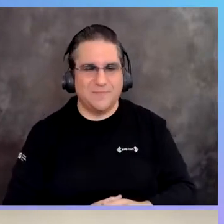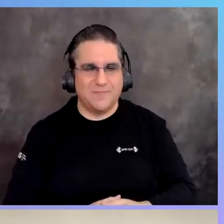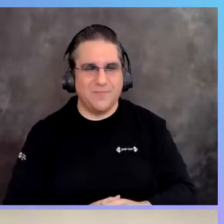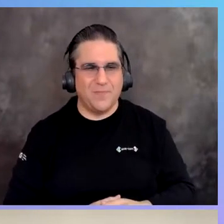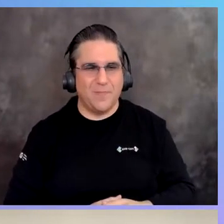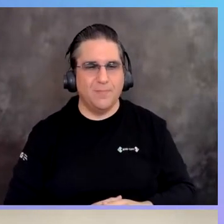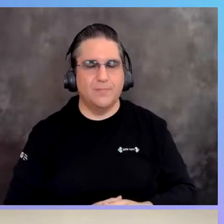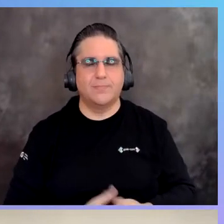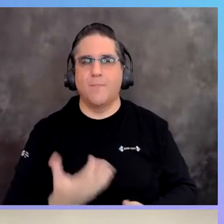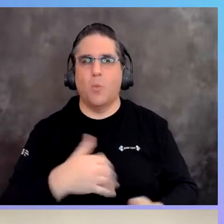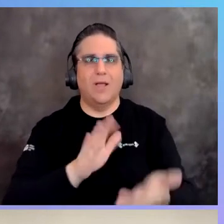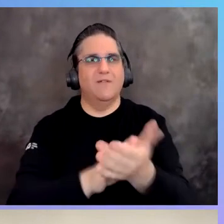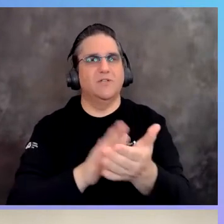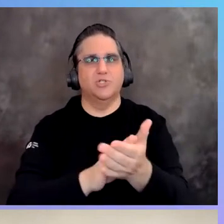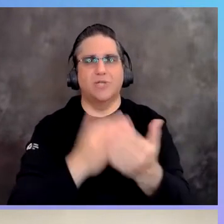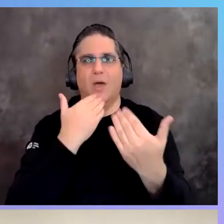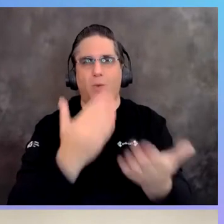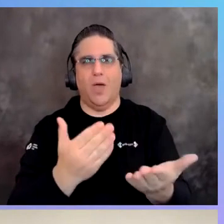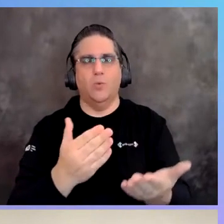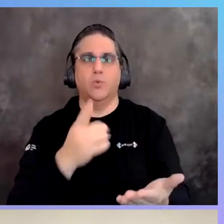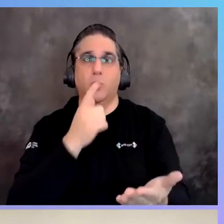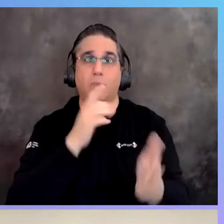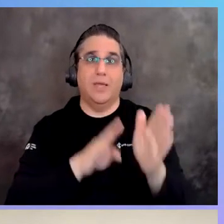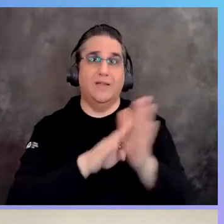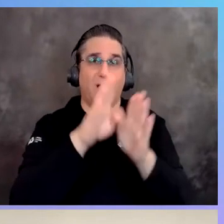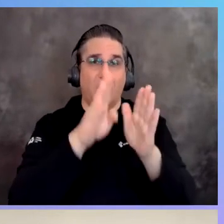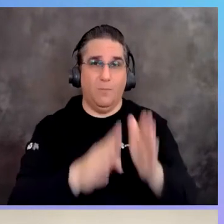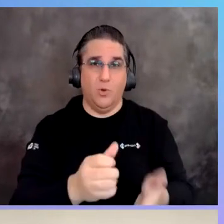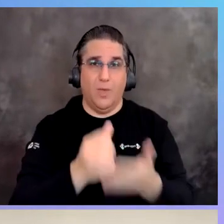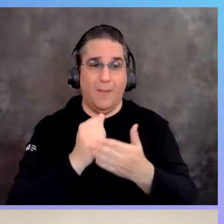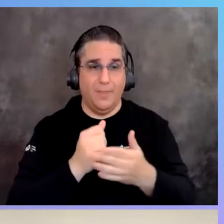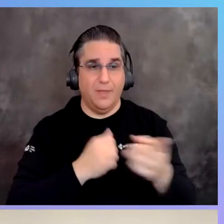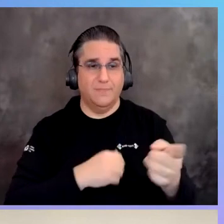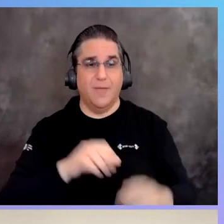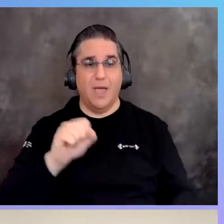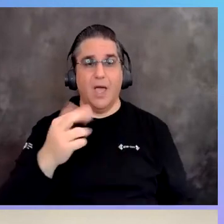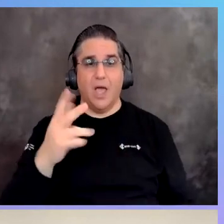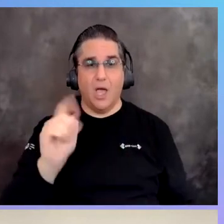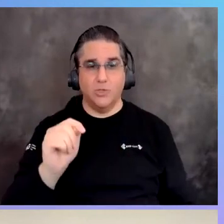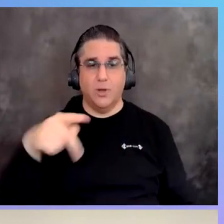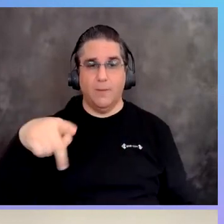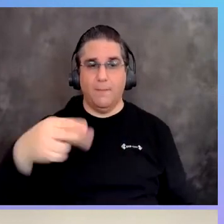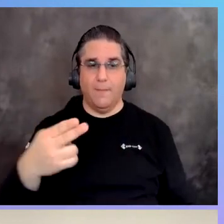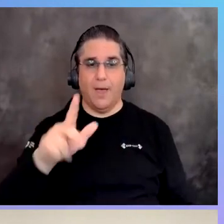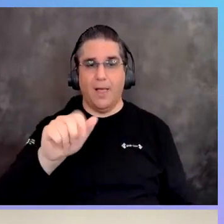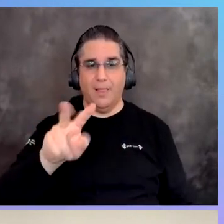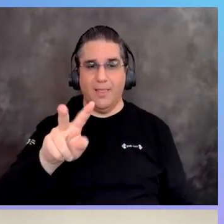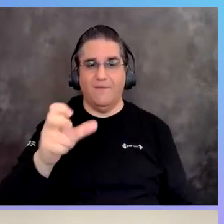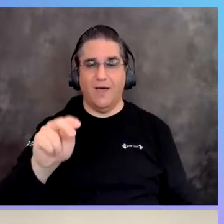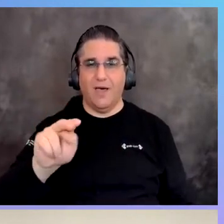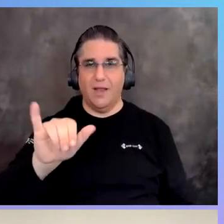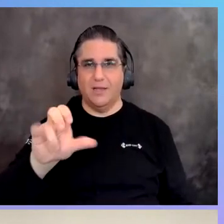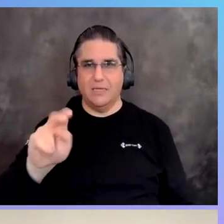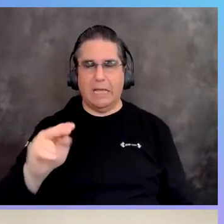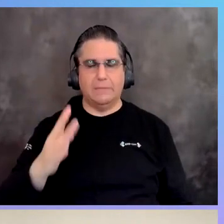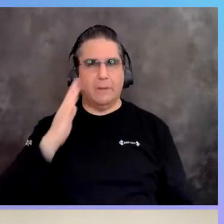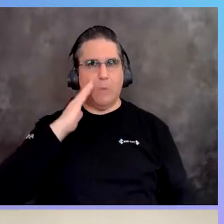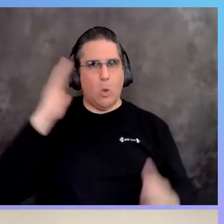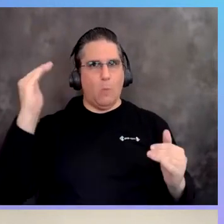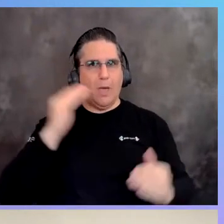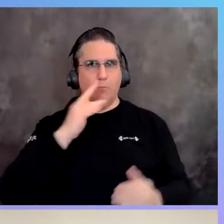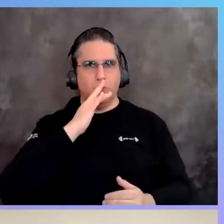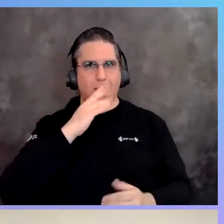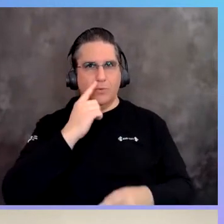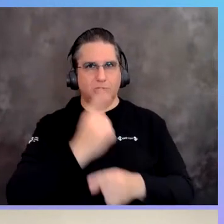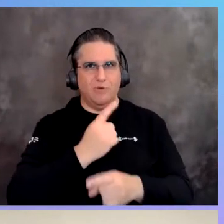shout out to the developer that helped this, Ashut Halevanyan. I hope I pronounced that correctly. But give me 1